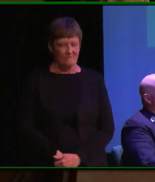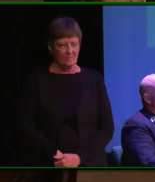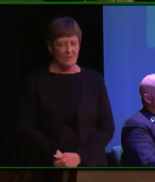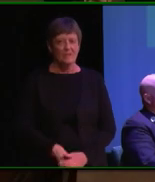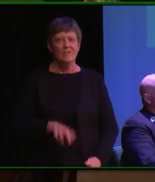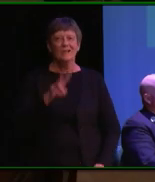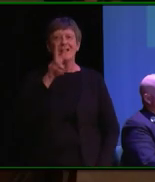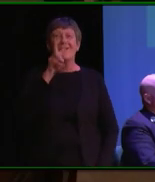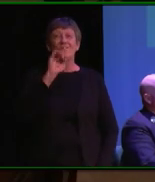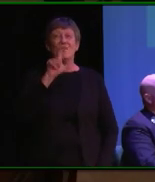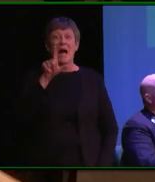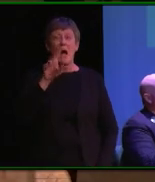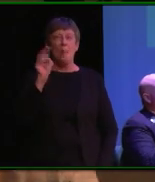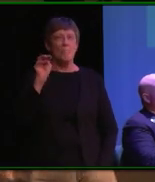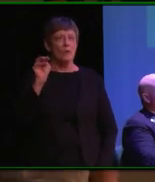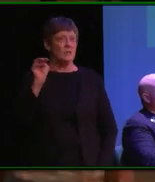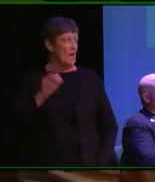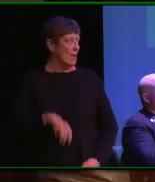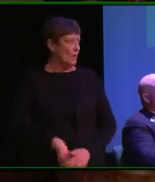Val Maldonado.